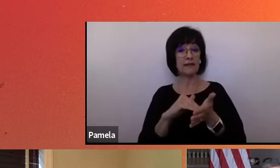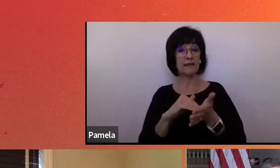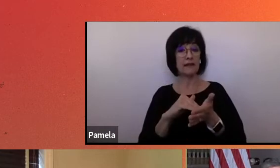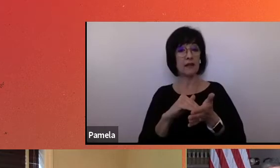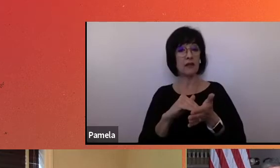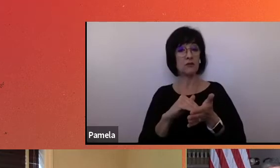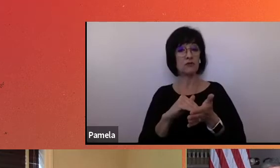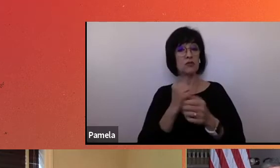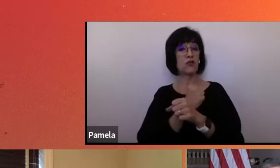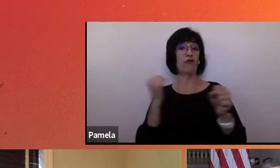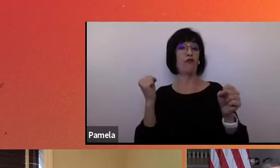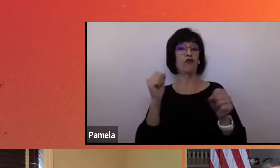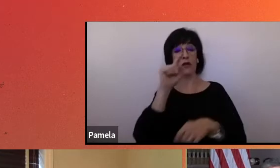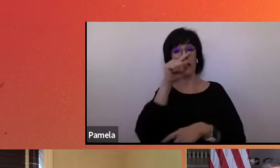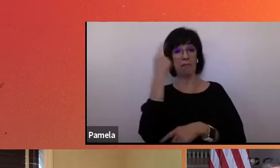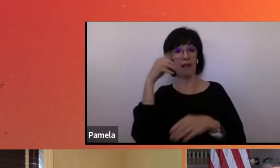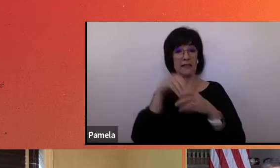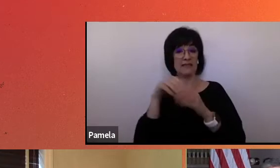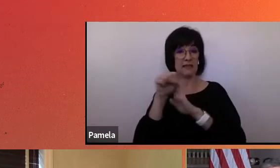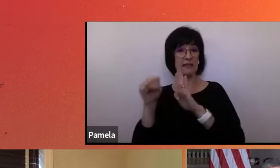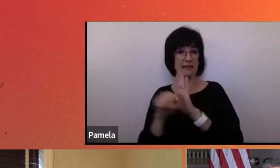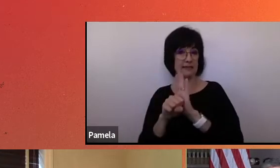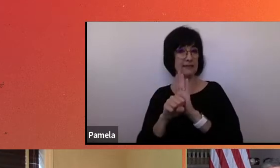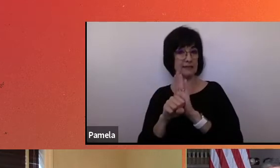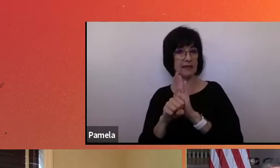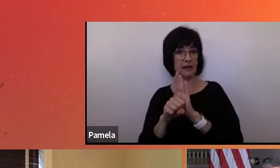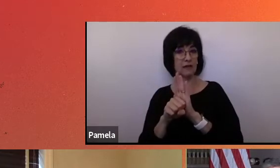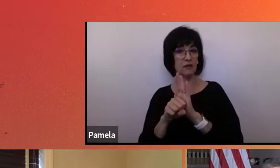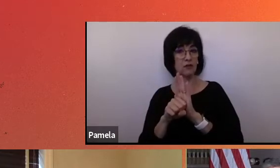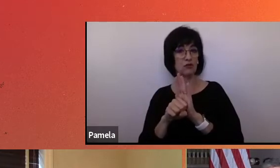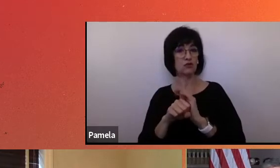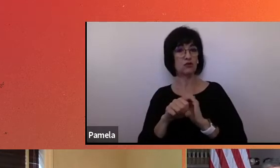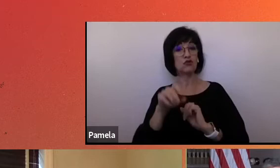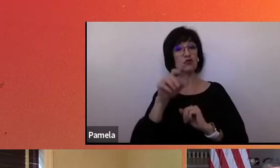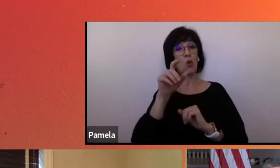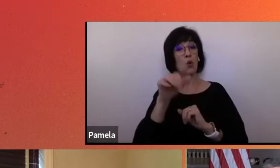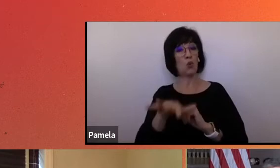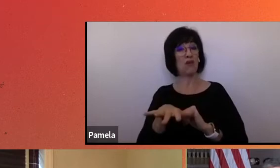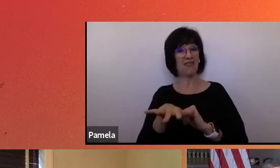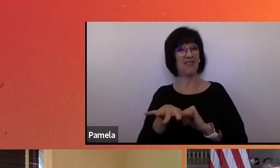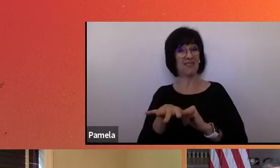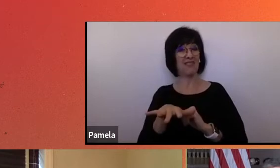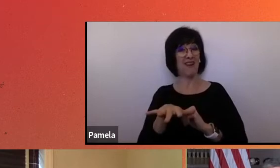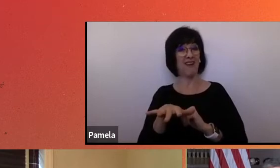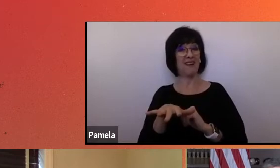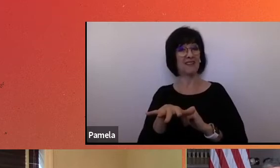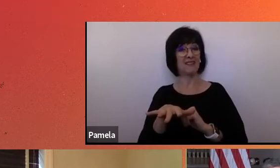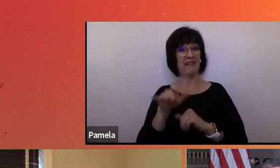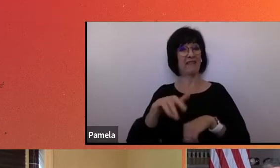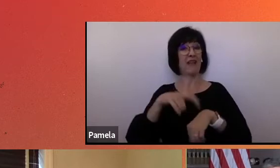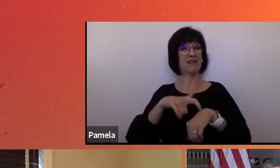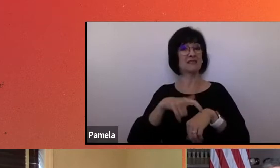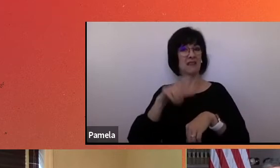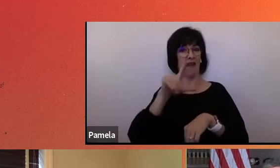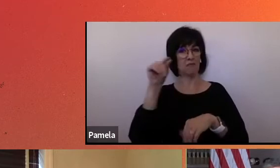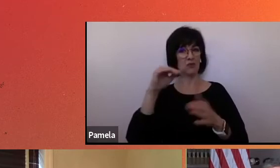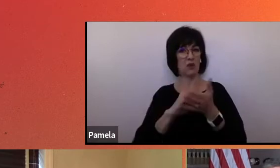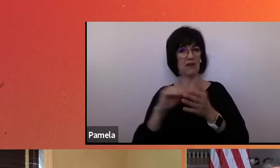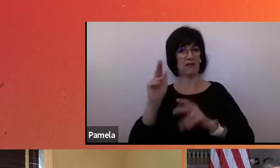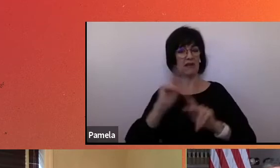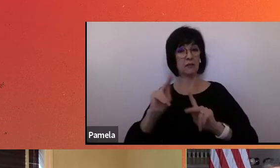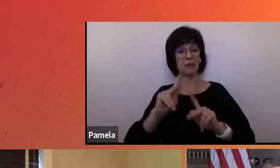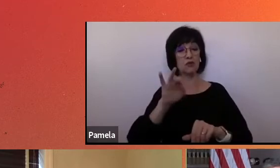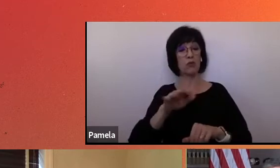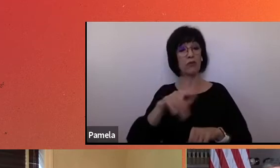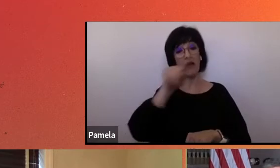state. So the implications of not ratifying until 6 months after, so those enslaved Africans